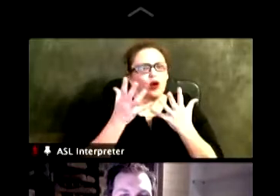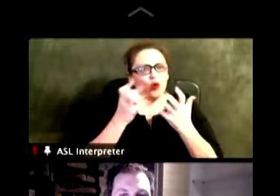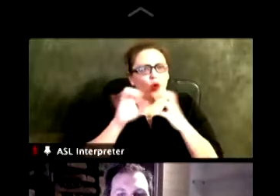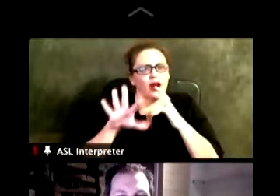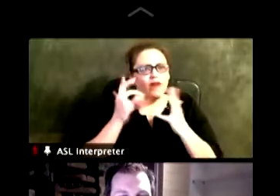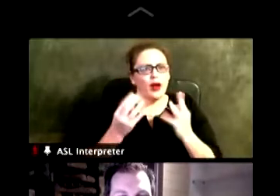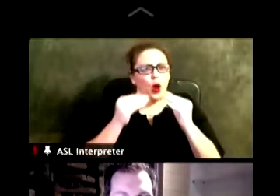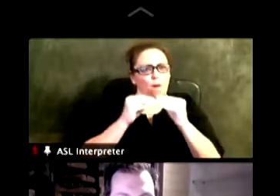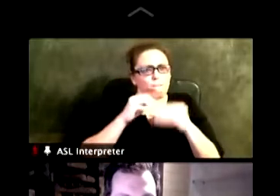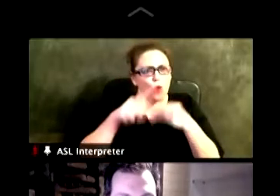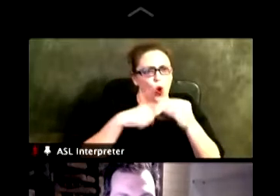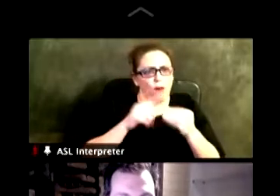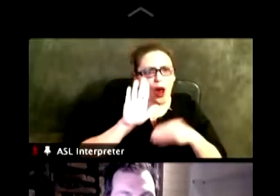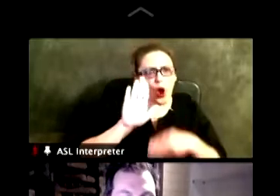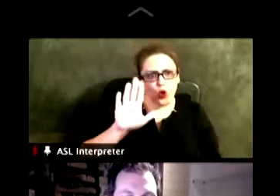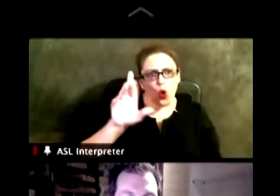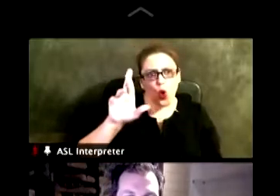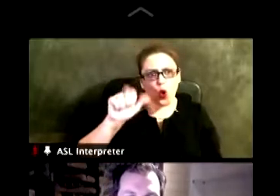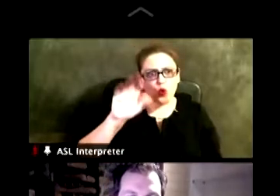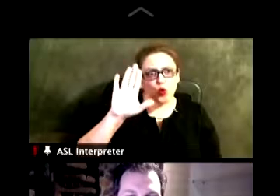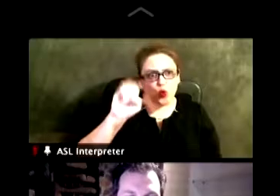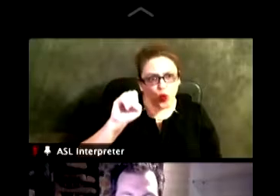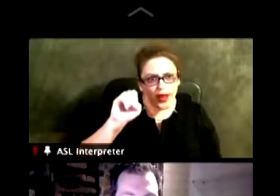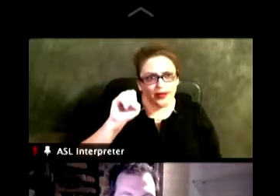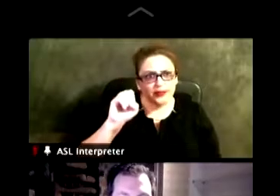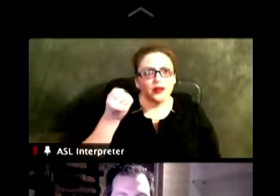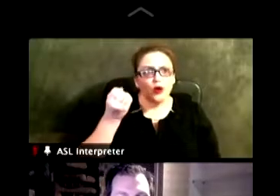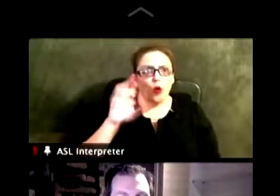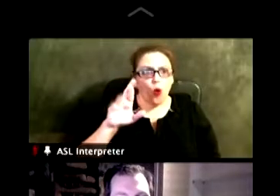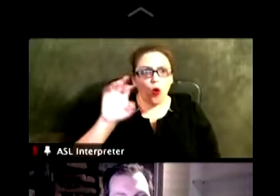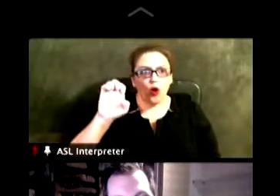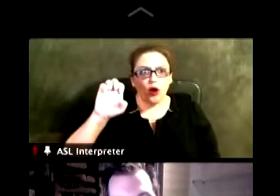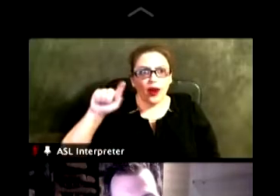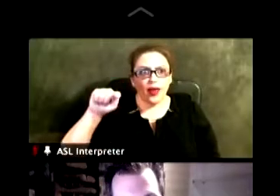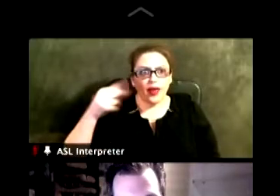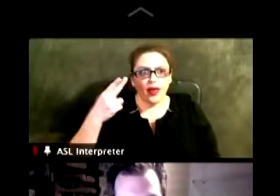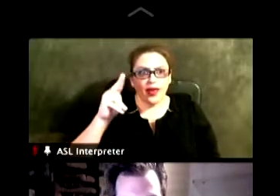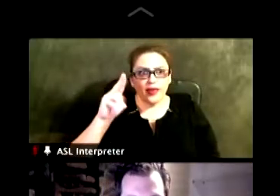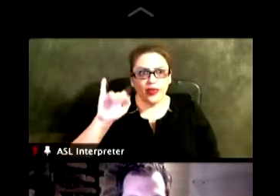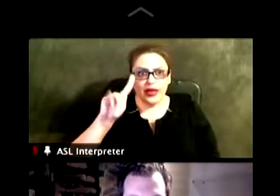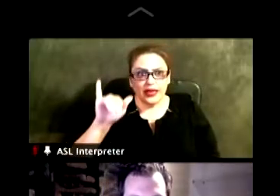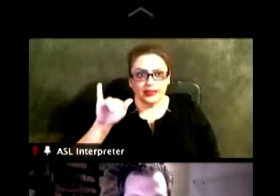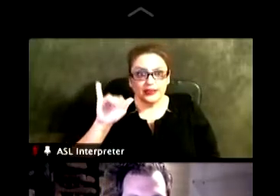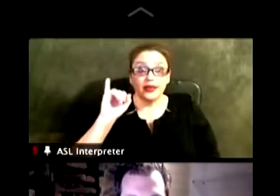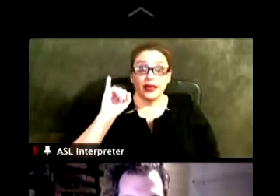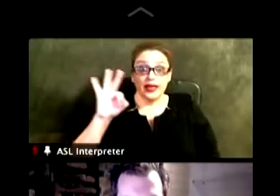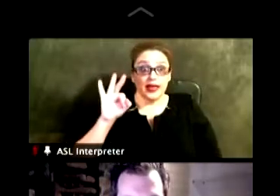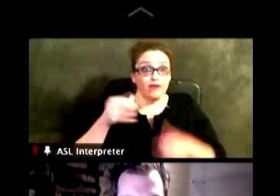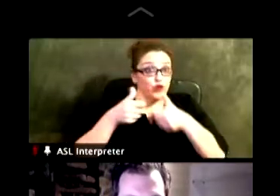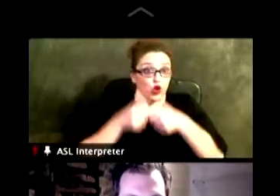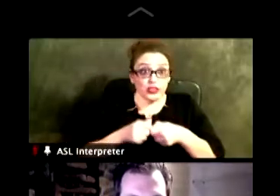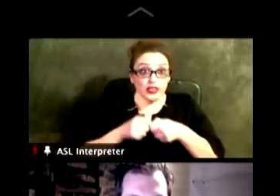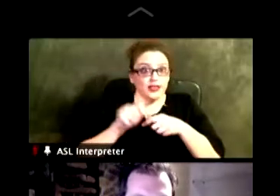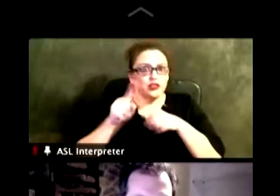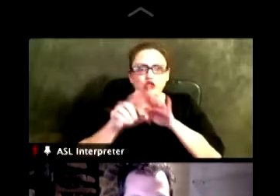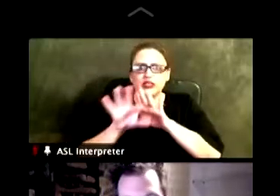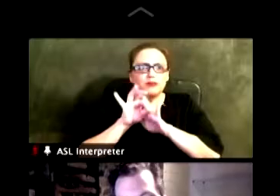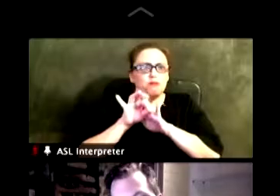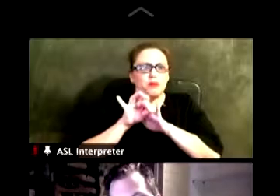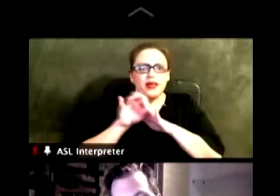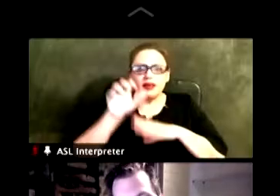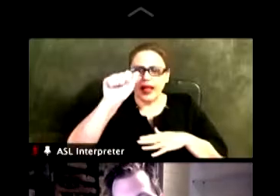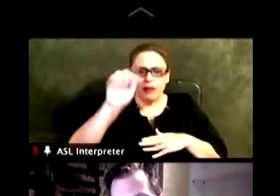your own race or ethnicity. For those who are texting, you don't need to do anything different. You can just pick the letter of your choice. If for